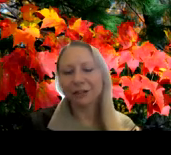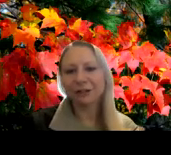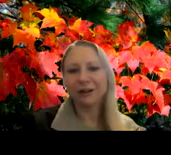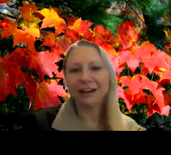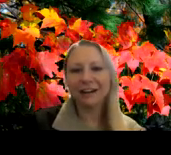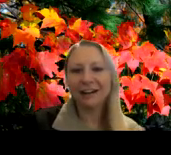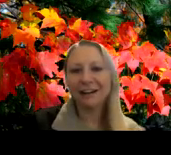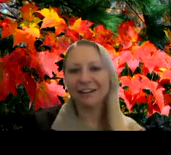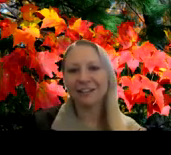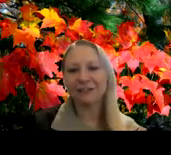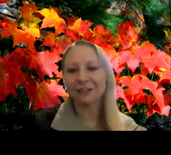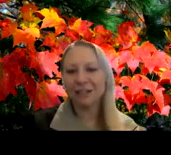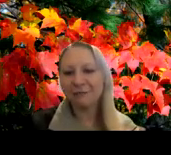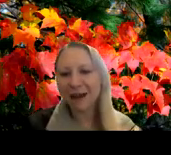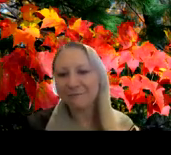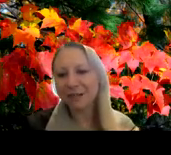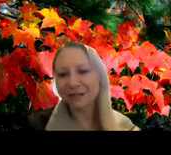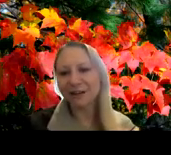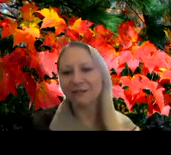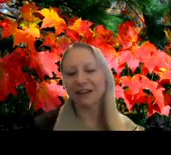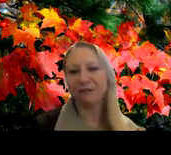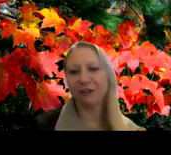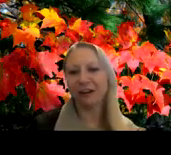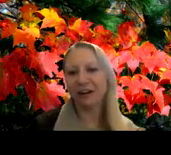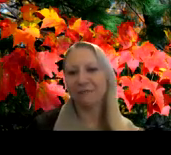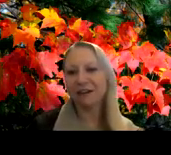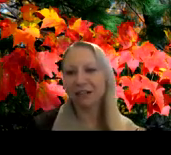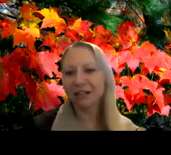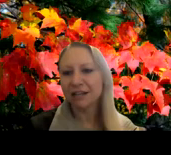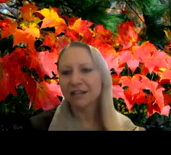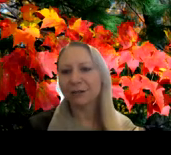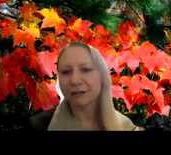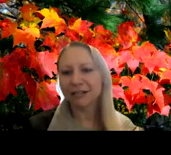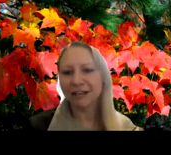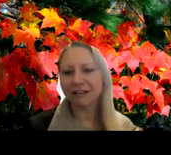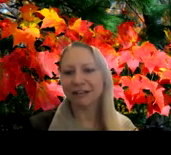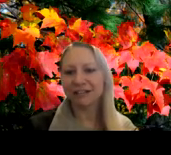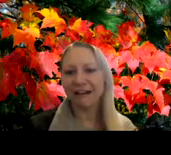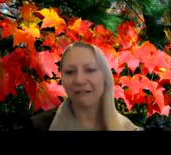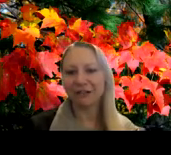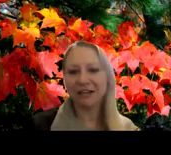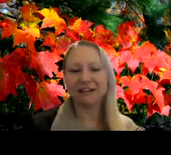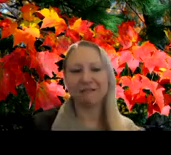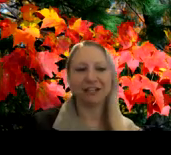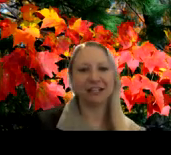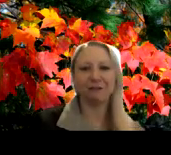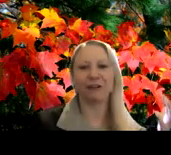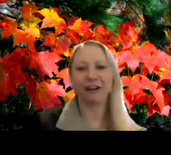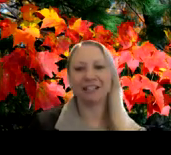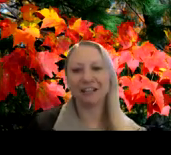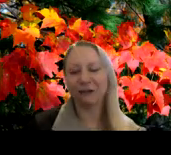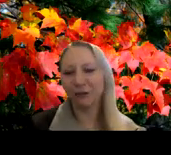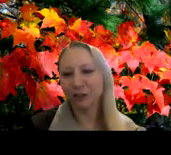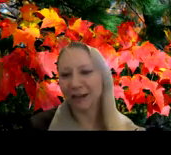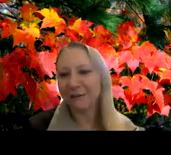you to Erin and to our team at Millstone, and for Emily. So exciting that she's now doing what she did for